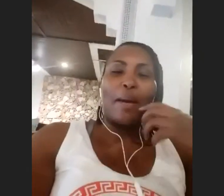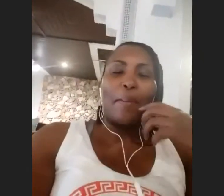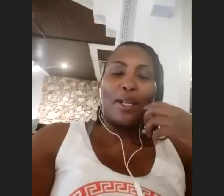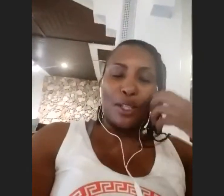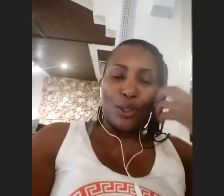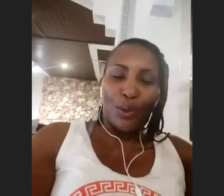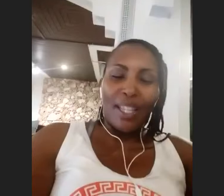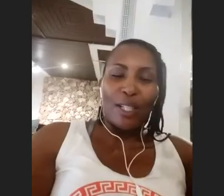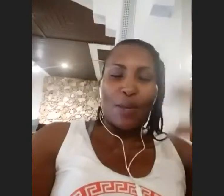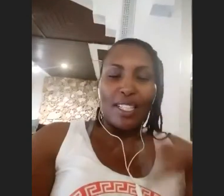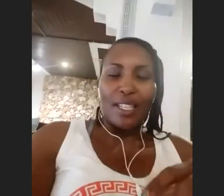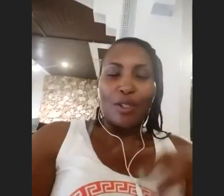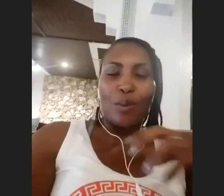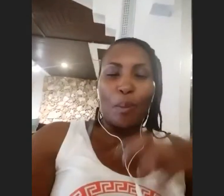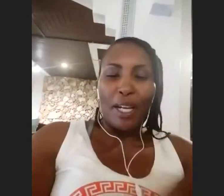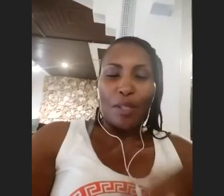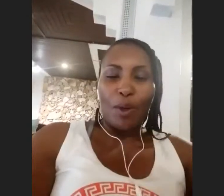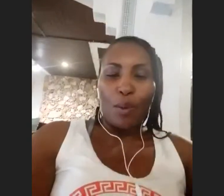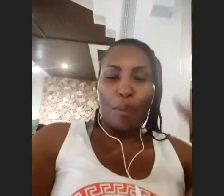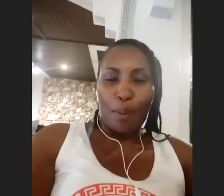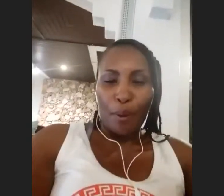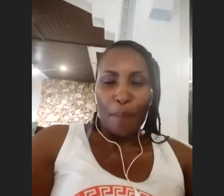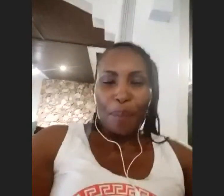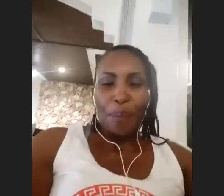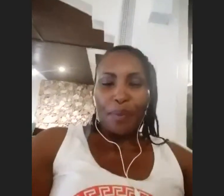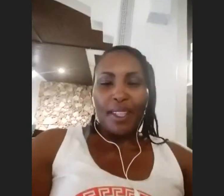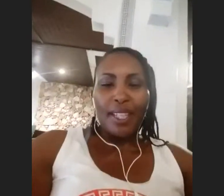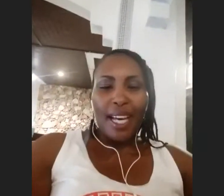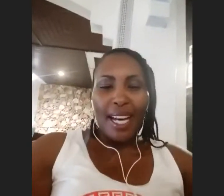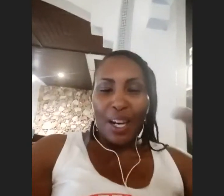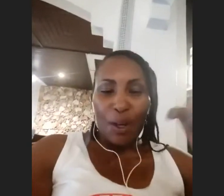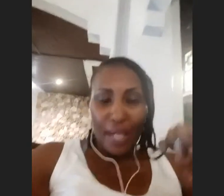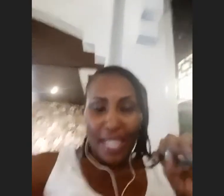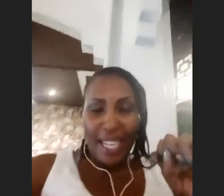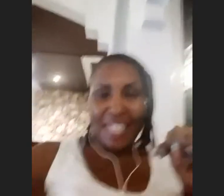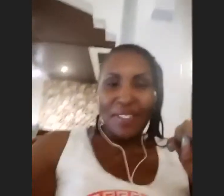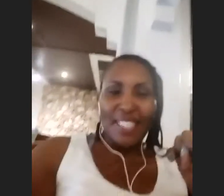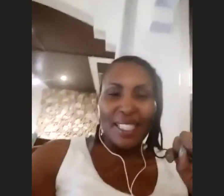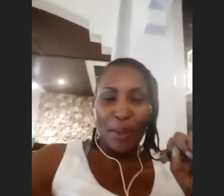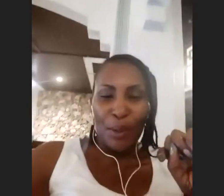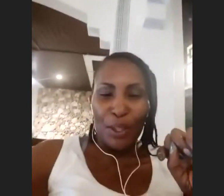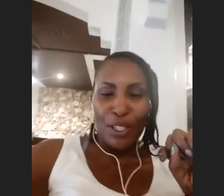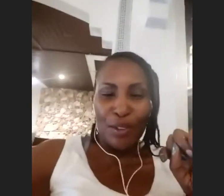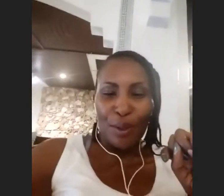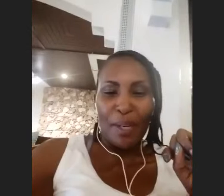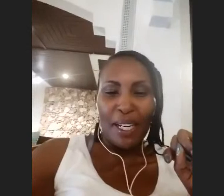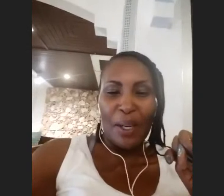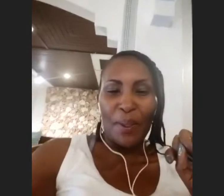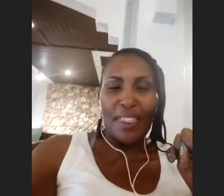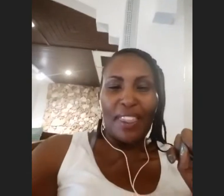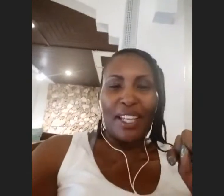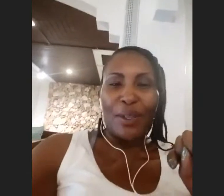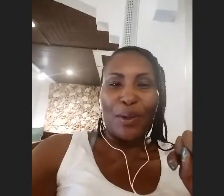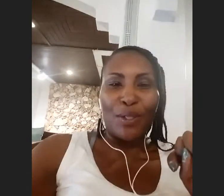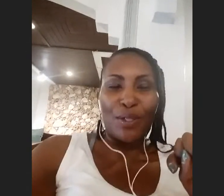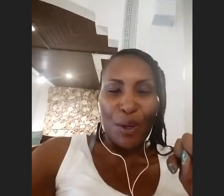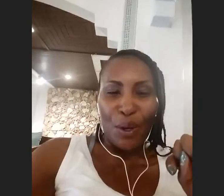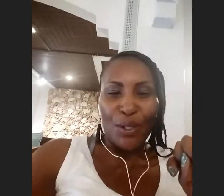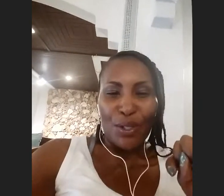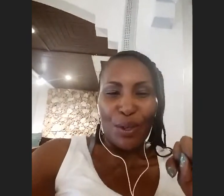us making sure that we are reaching to much more people. Oh yeah, I have seen somebody watching from Malawi. Thank